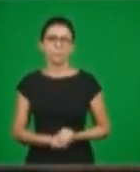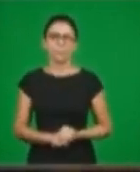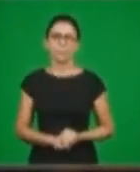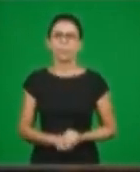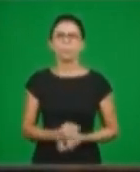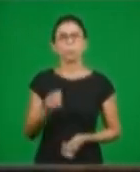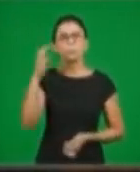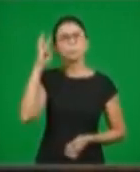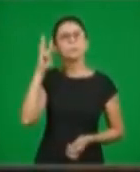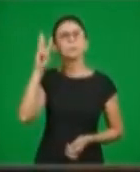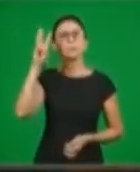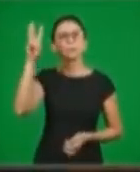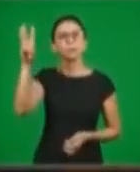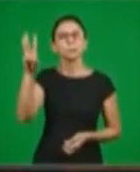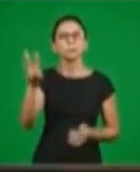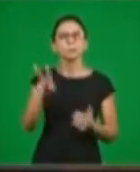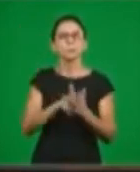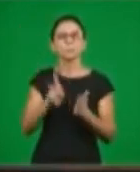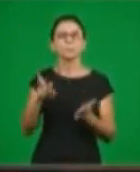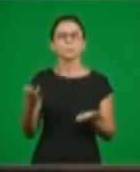So he cannot